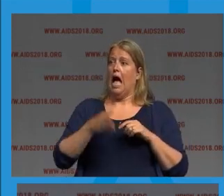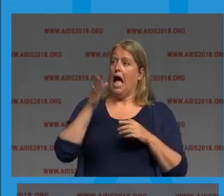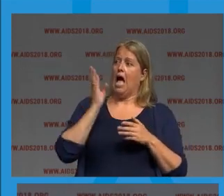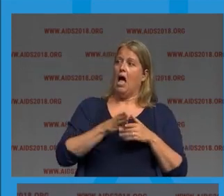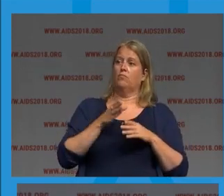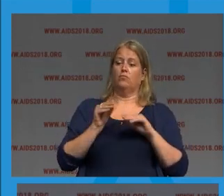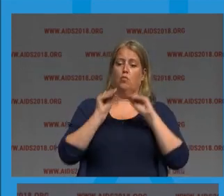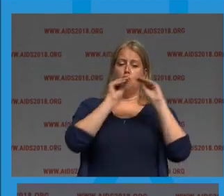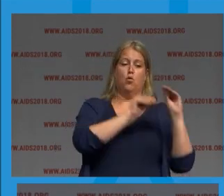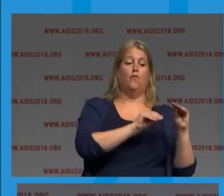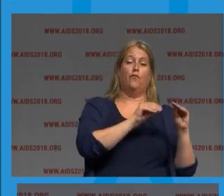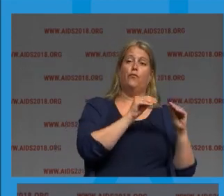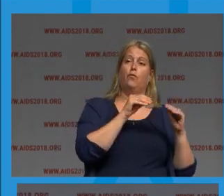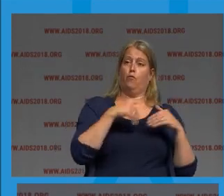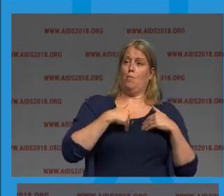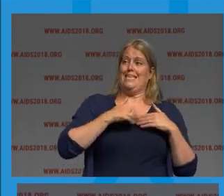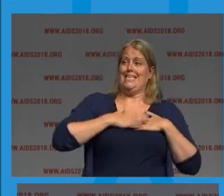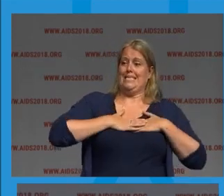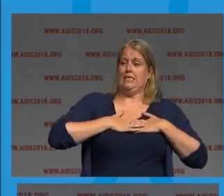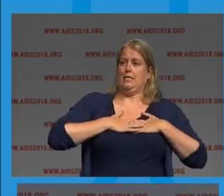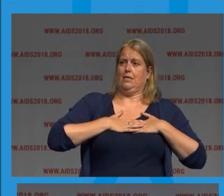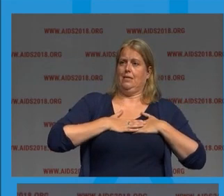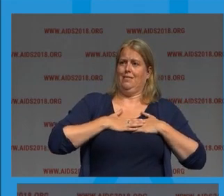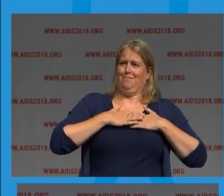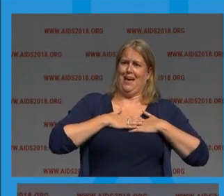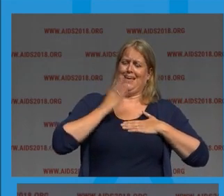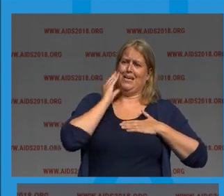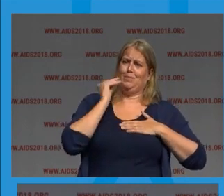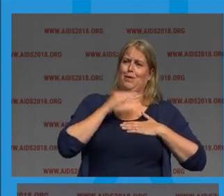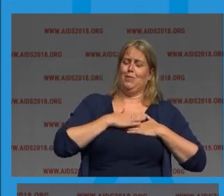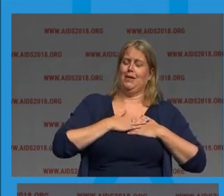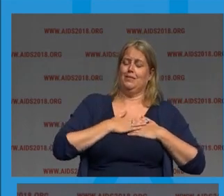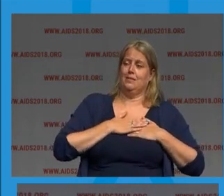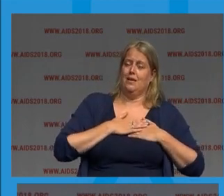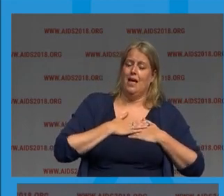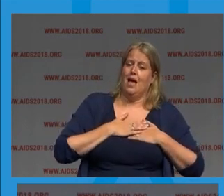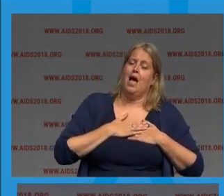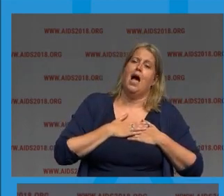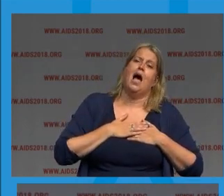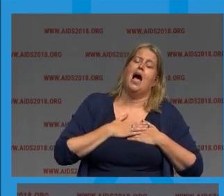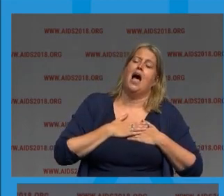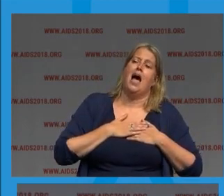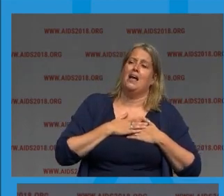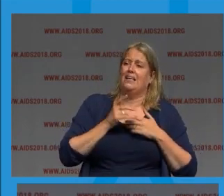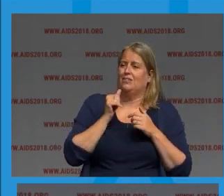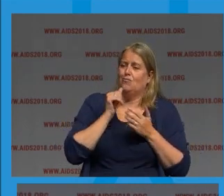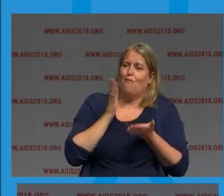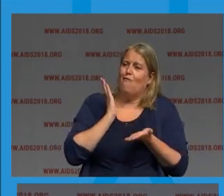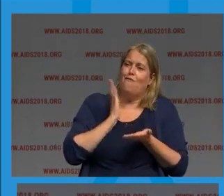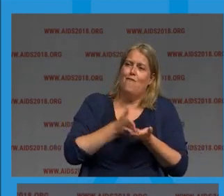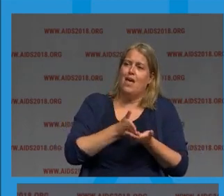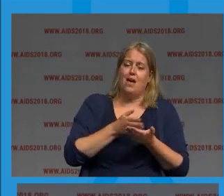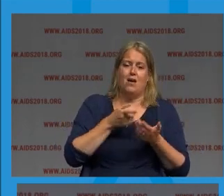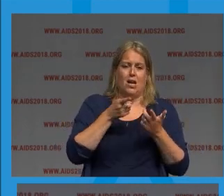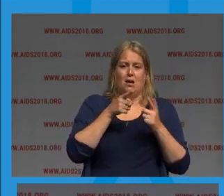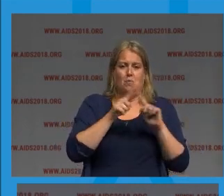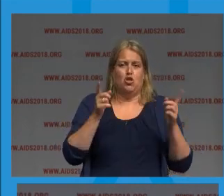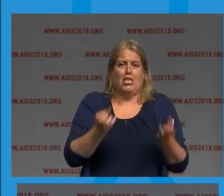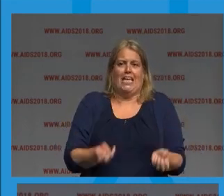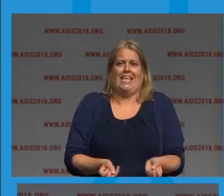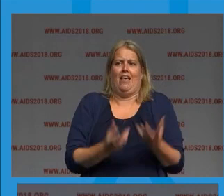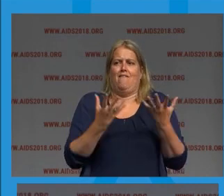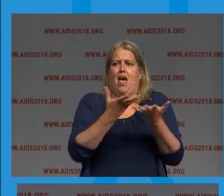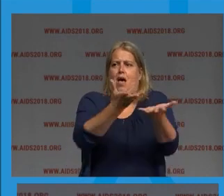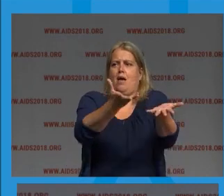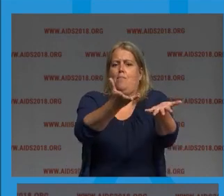sacrifice to me because of my experience. And I just think no one should have to do that. Just no one should have to give up anything that they